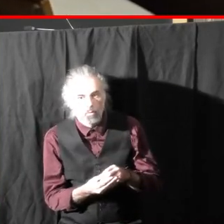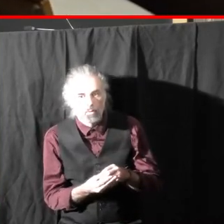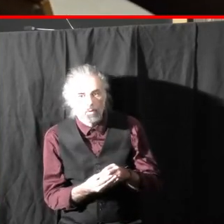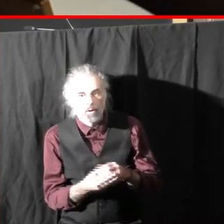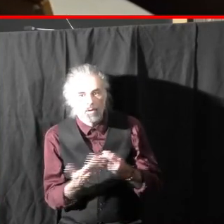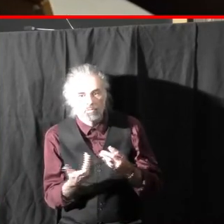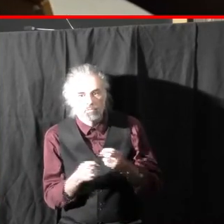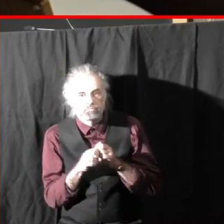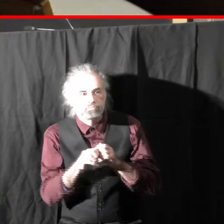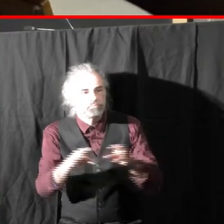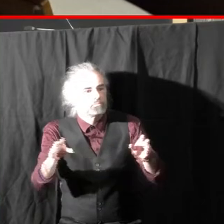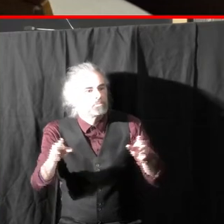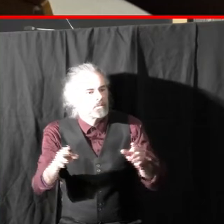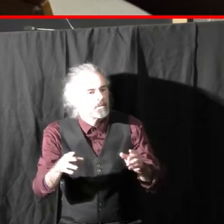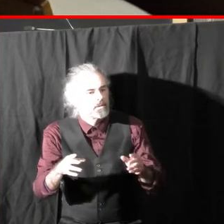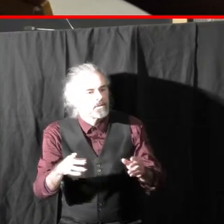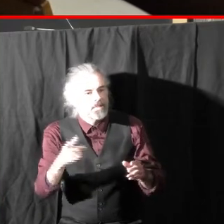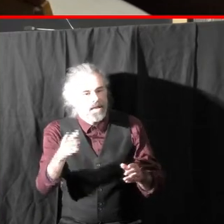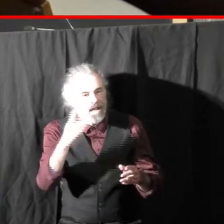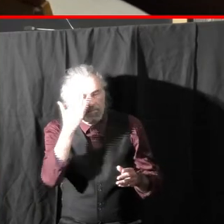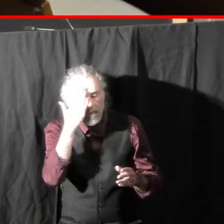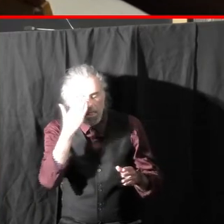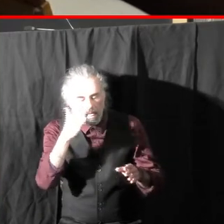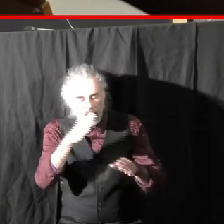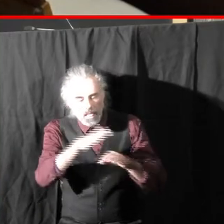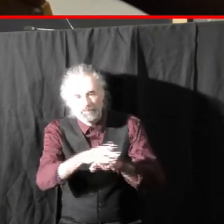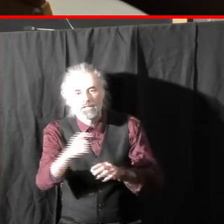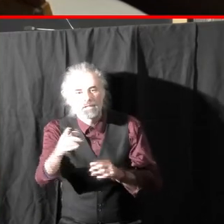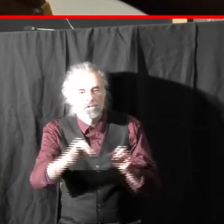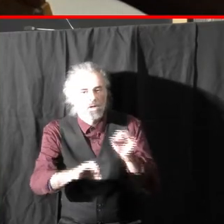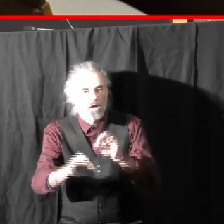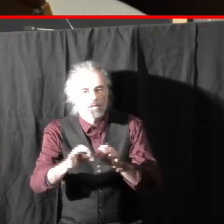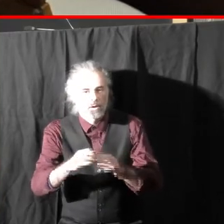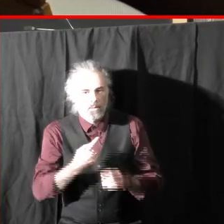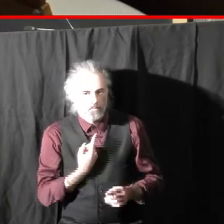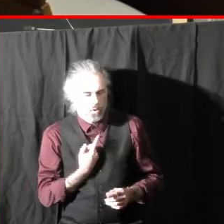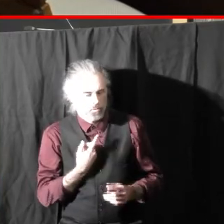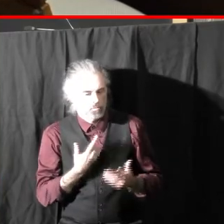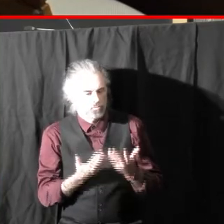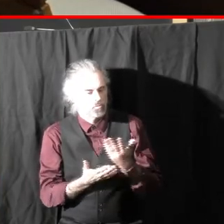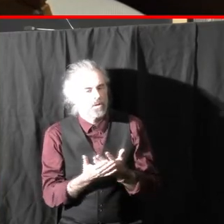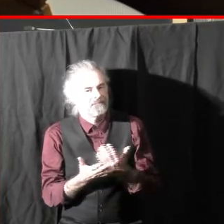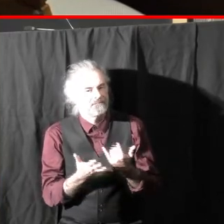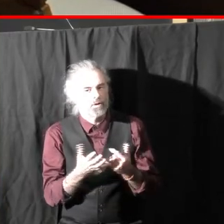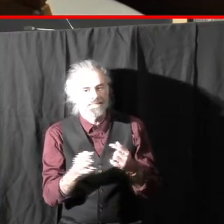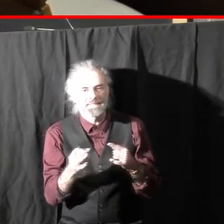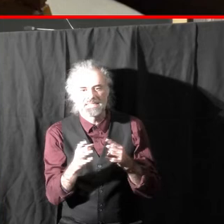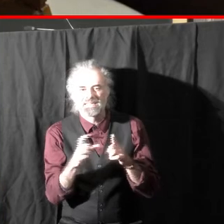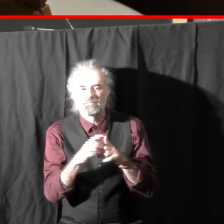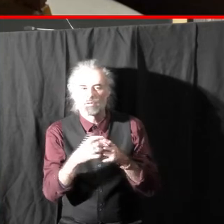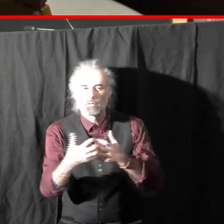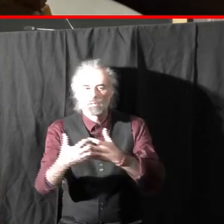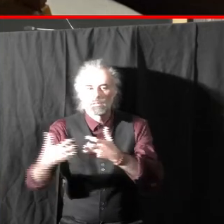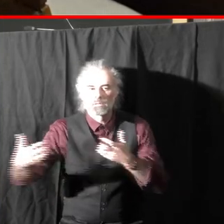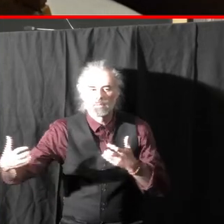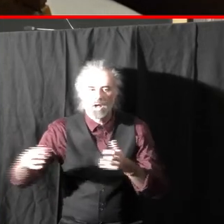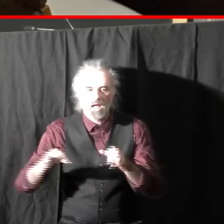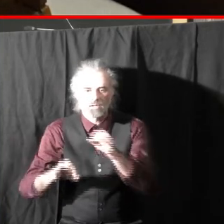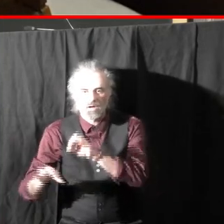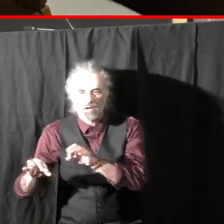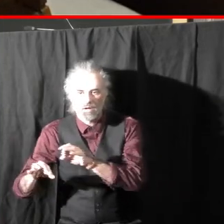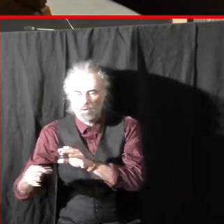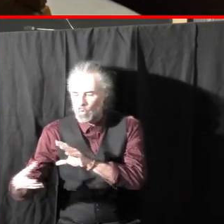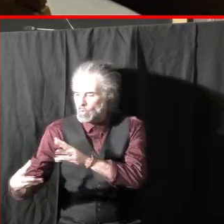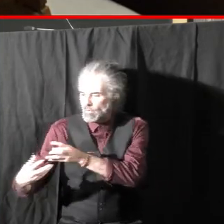cloud science. So once you get the personal story in there, it's very difficult to separate the science from the